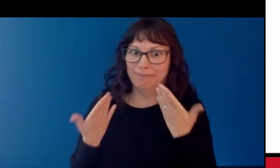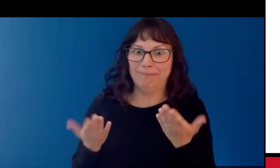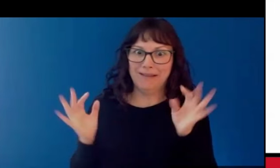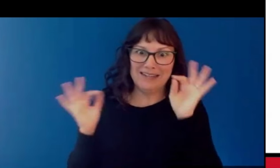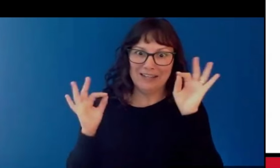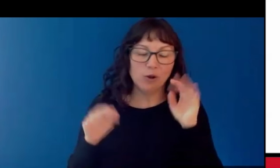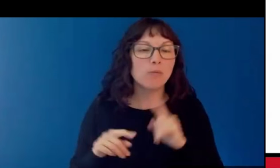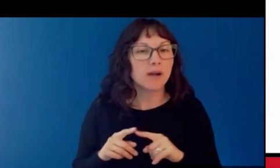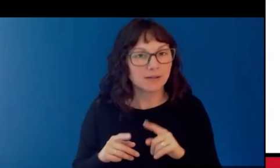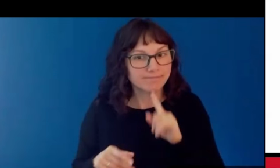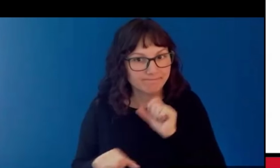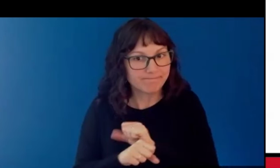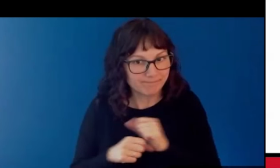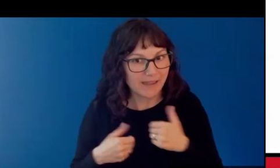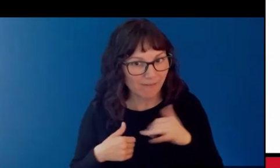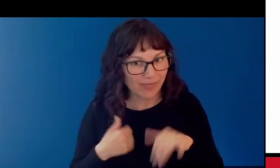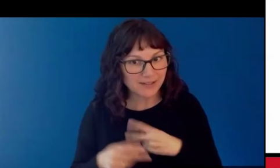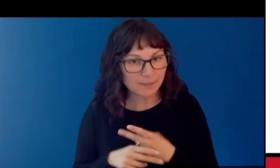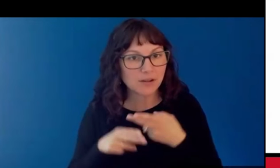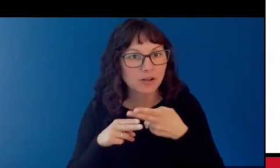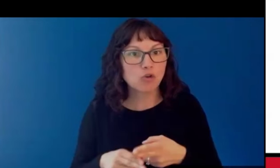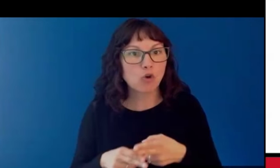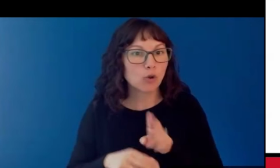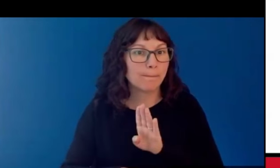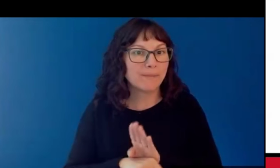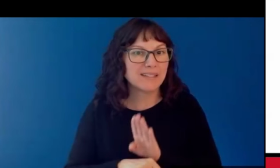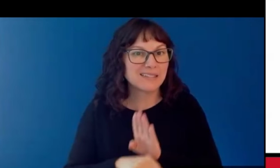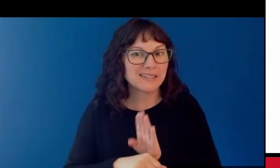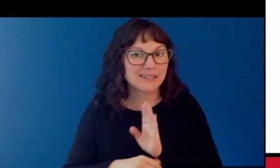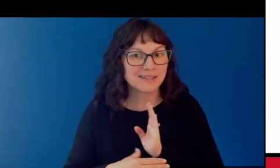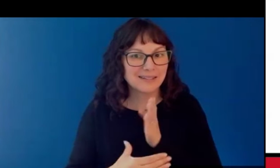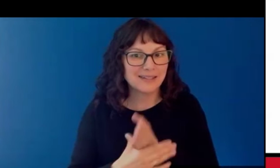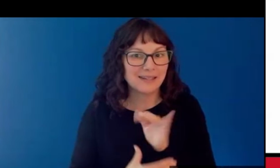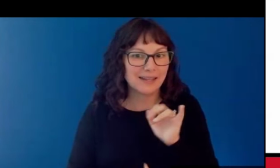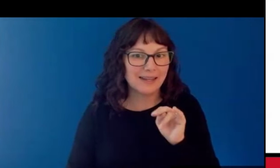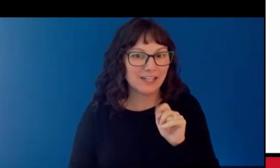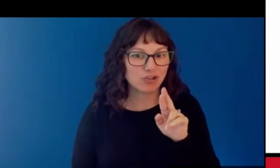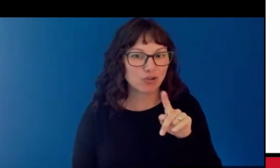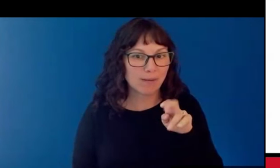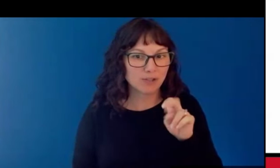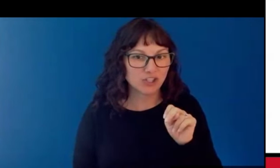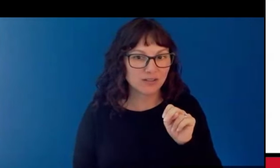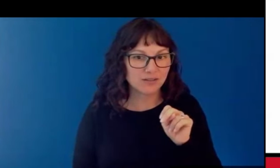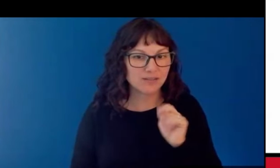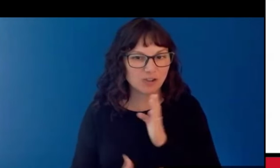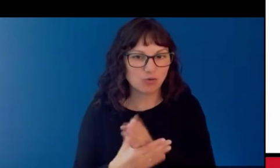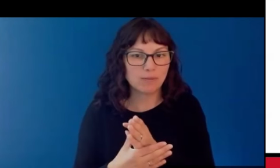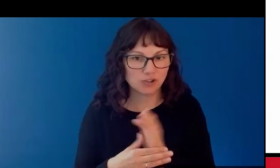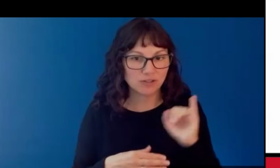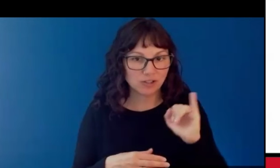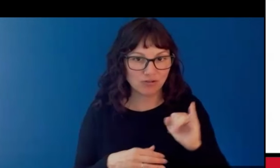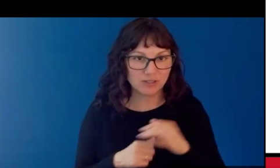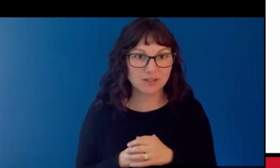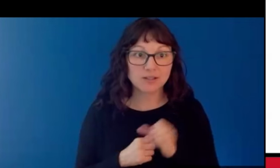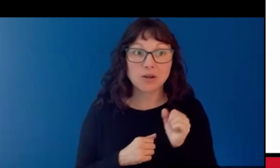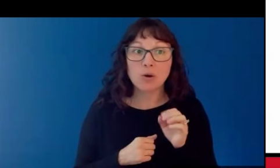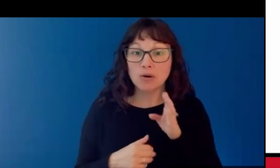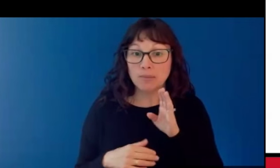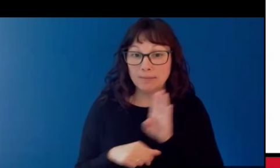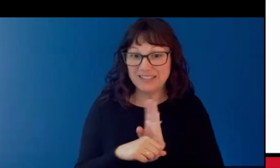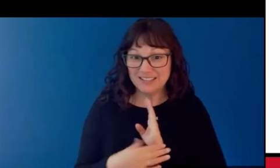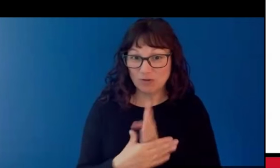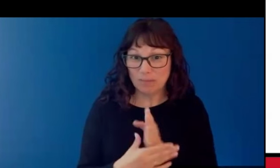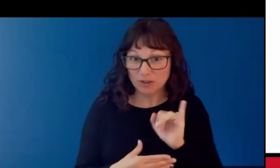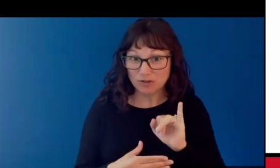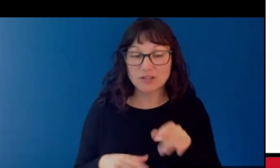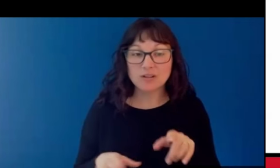but it is. And it's called business interruption insurance. So business interruption insurance